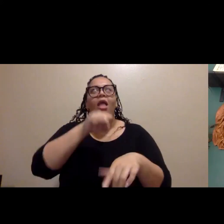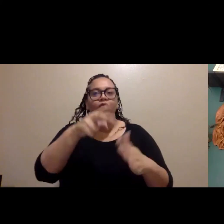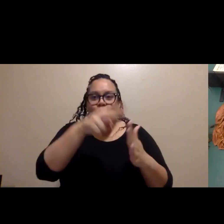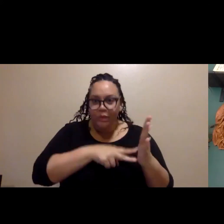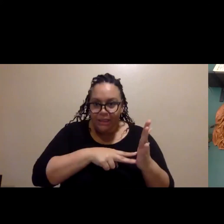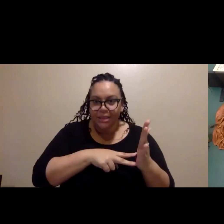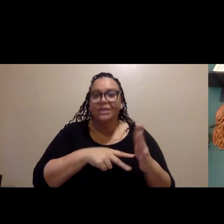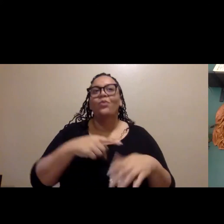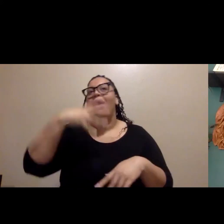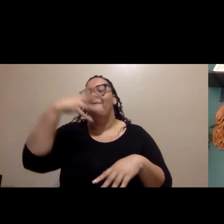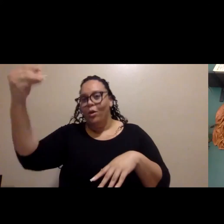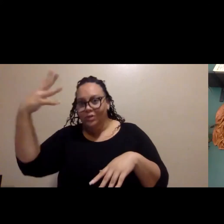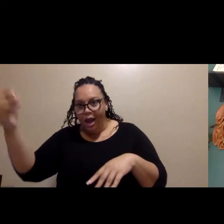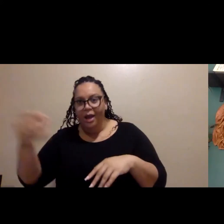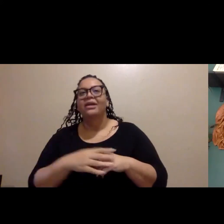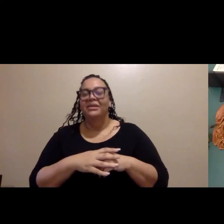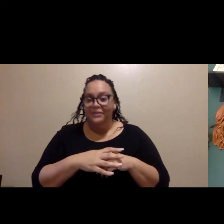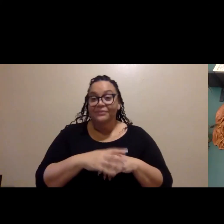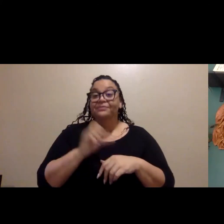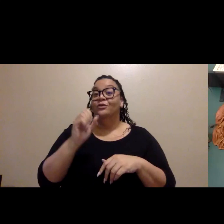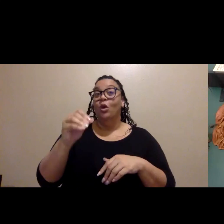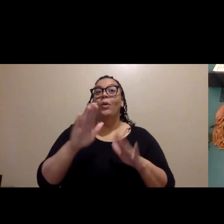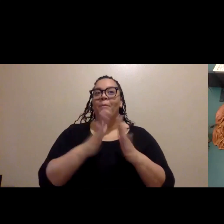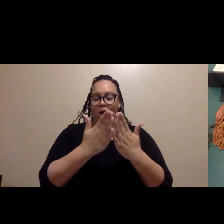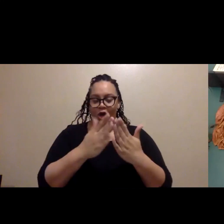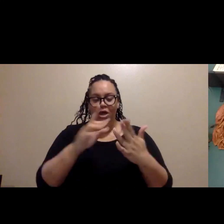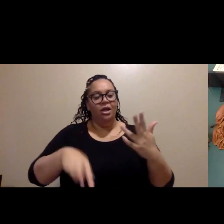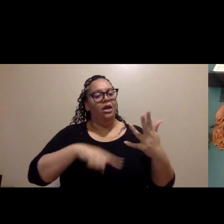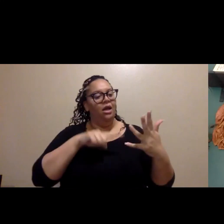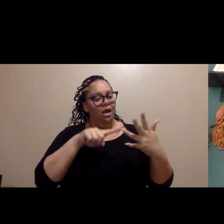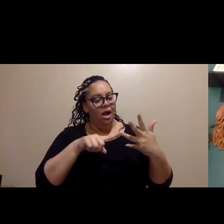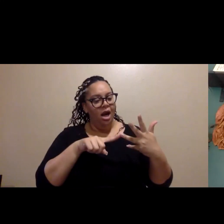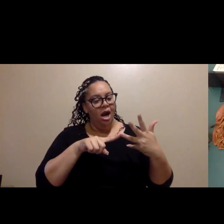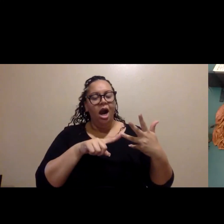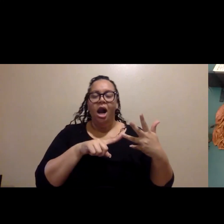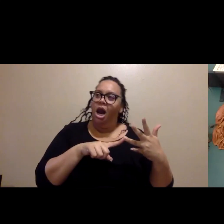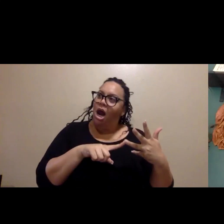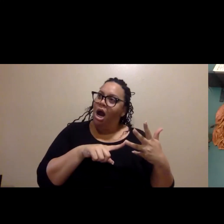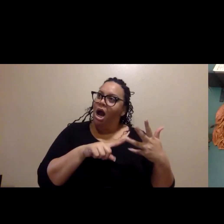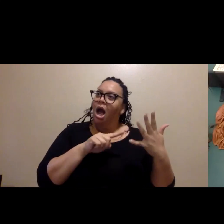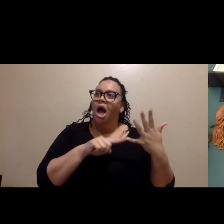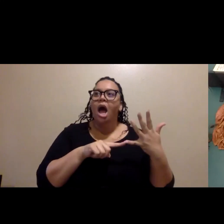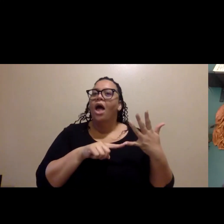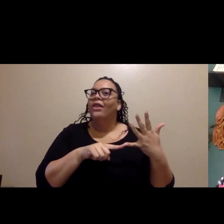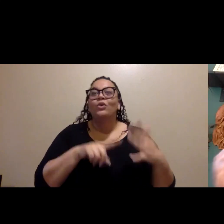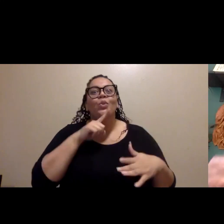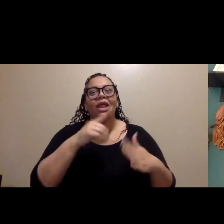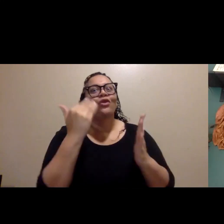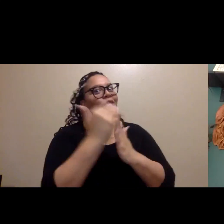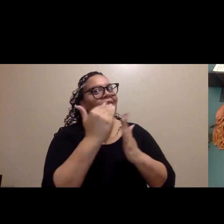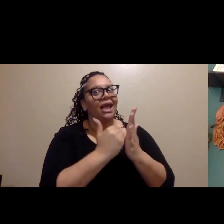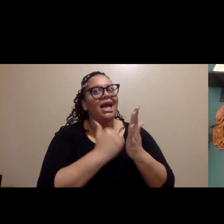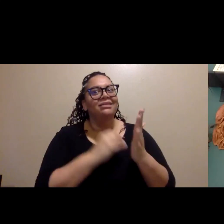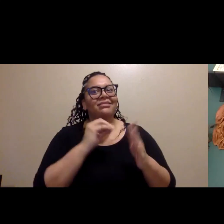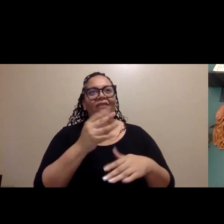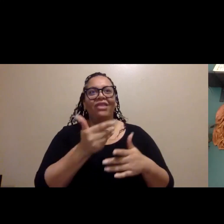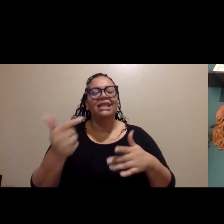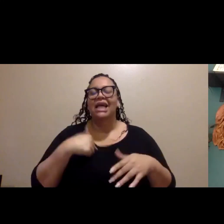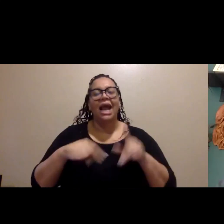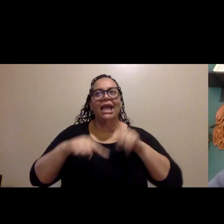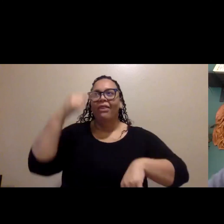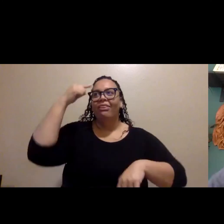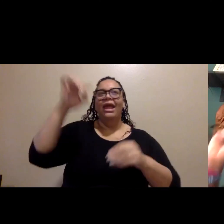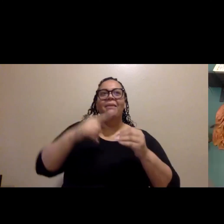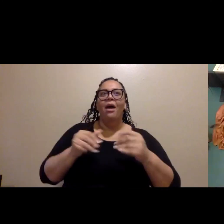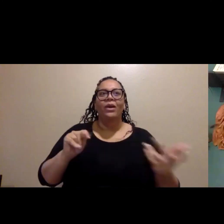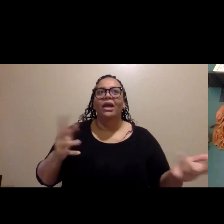I'm out there. So there's a book there, and then there's like a list of things. Like I can't even come up to it right now, but I'm just like, there's a lot of things I'm